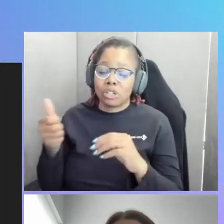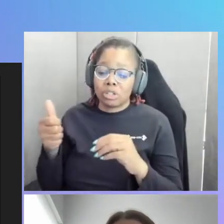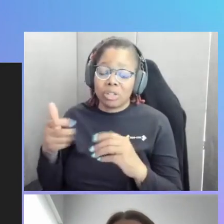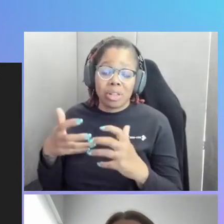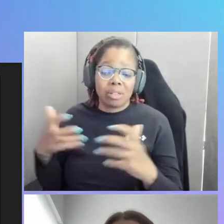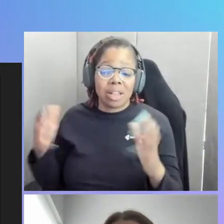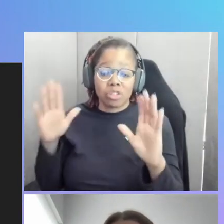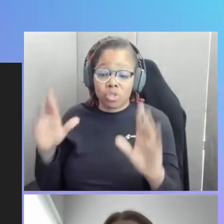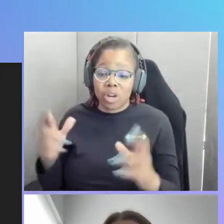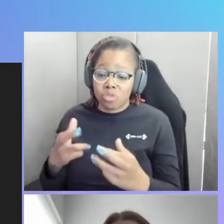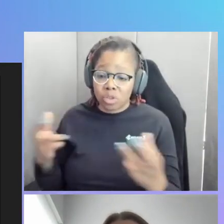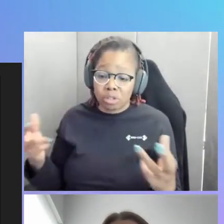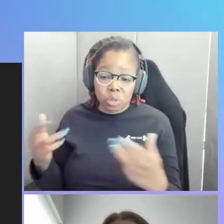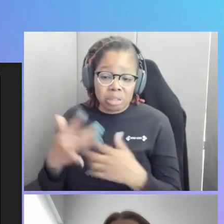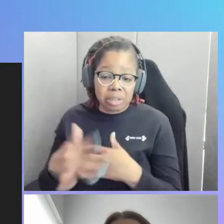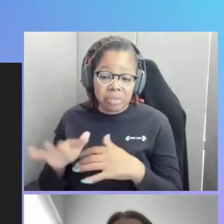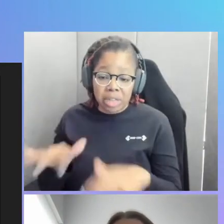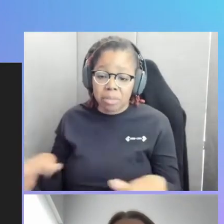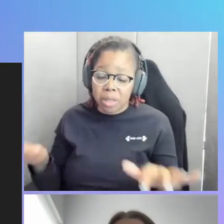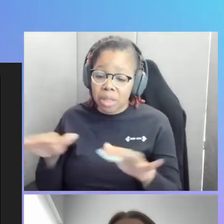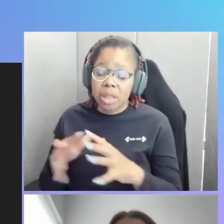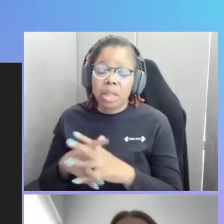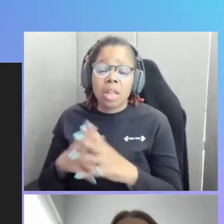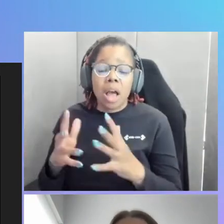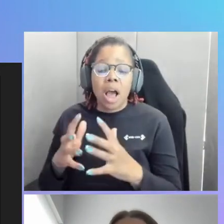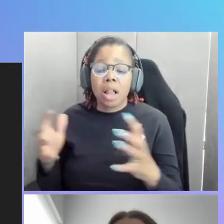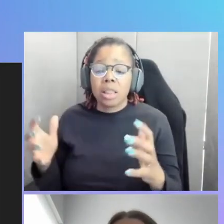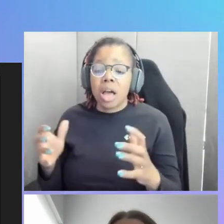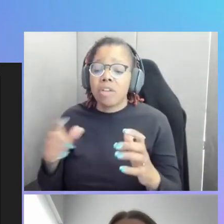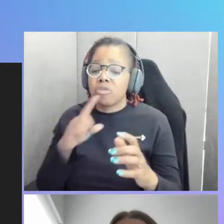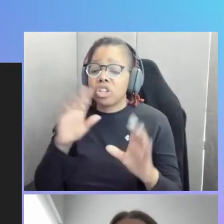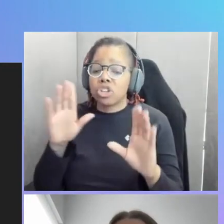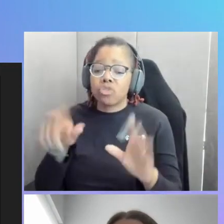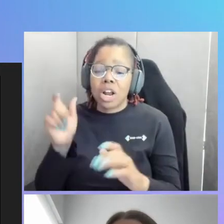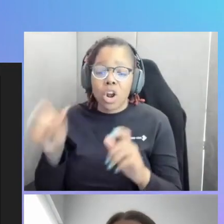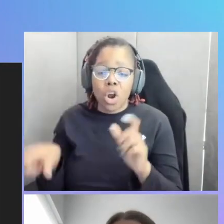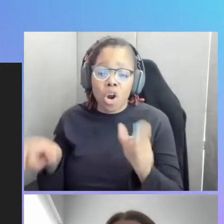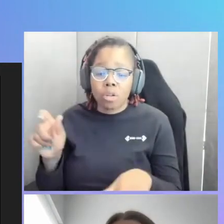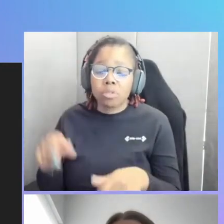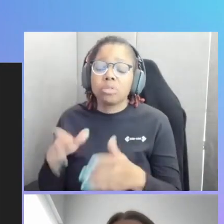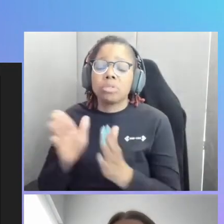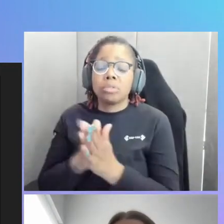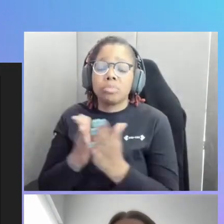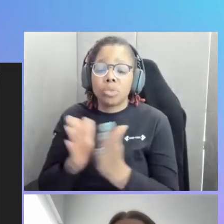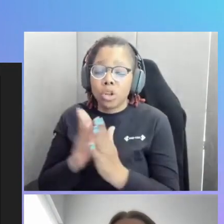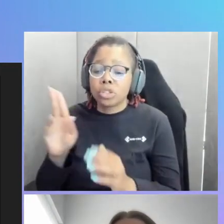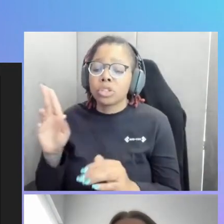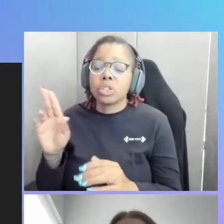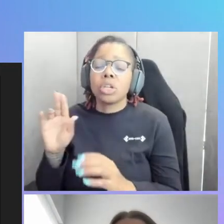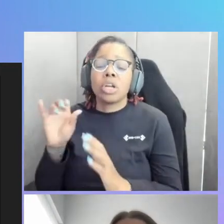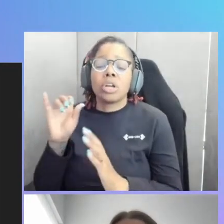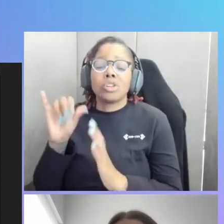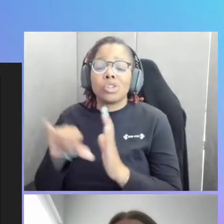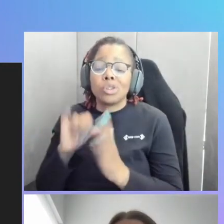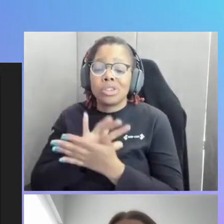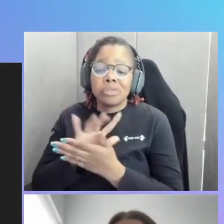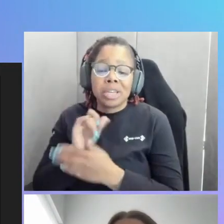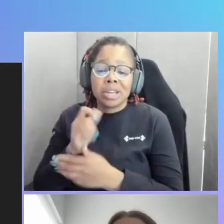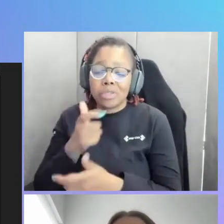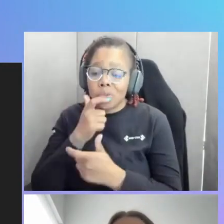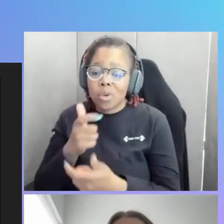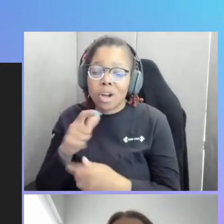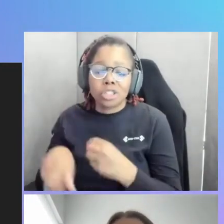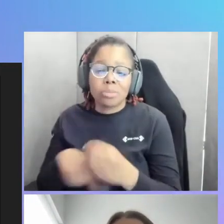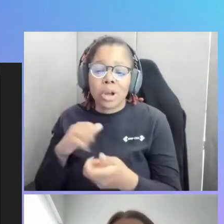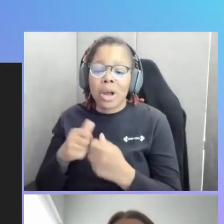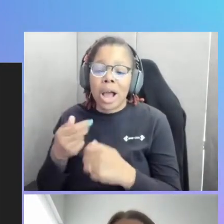great resources out there, a lot of great articles, books, YouTube videos. If you want to watch videos on how to